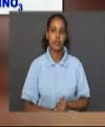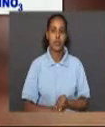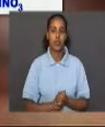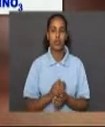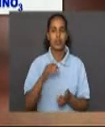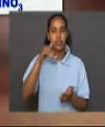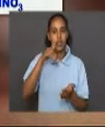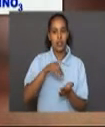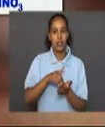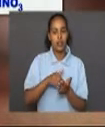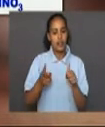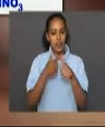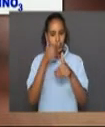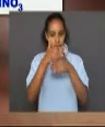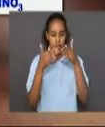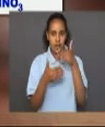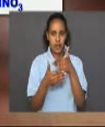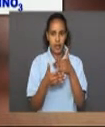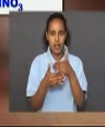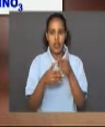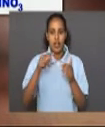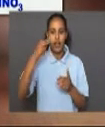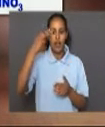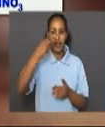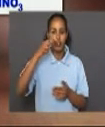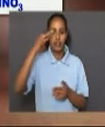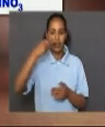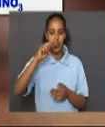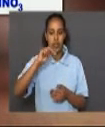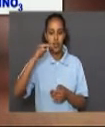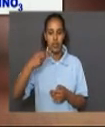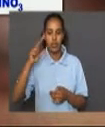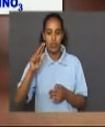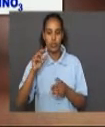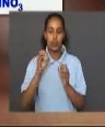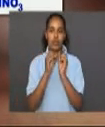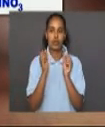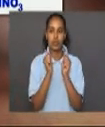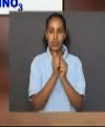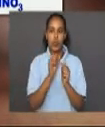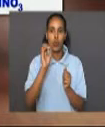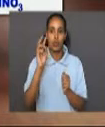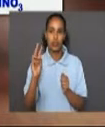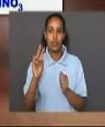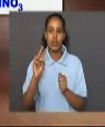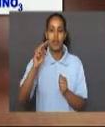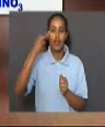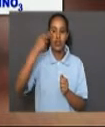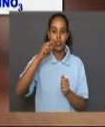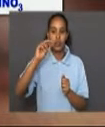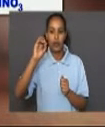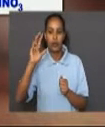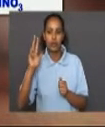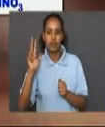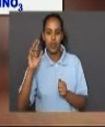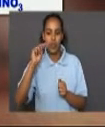To reiterate, in the first step, ammonia is burned with oxygen to form nitric